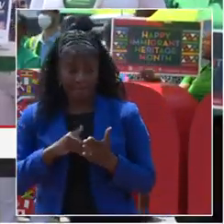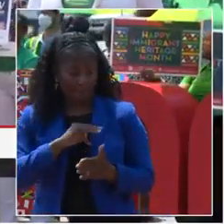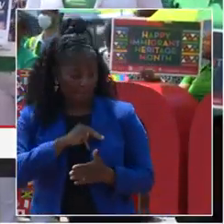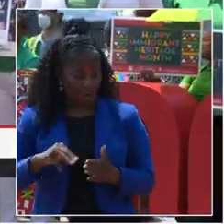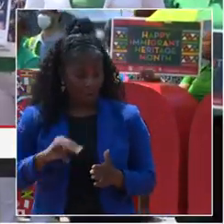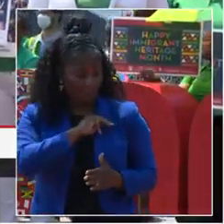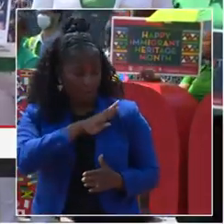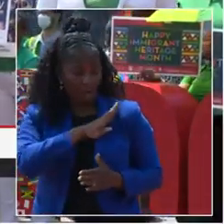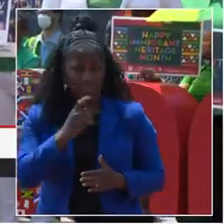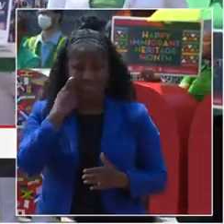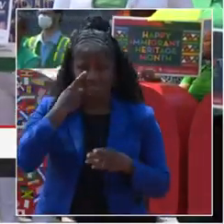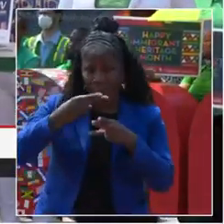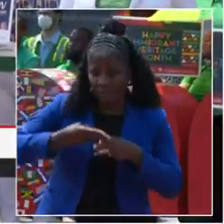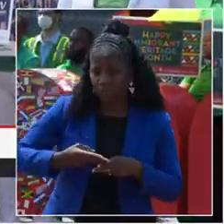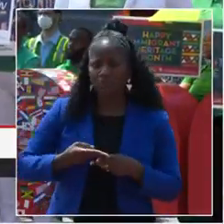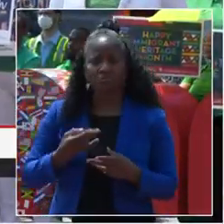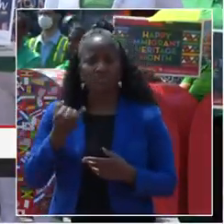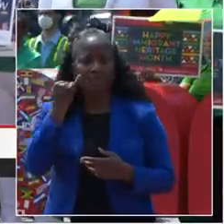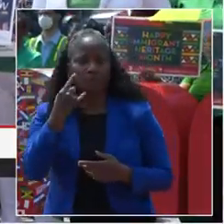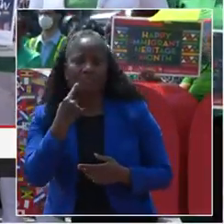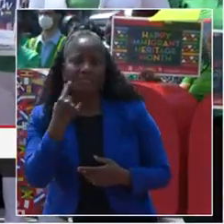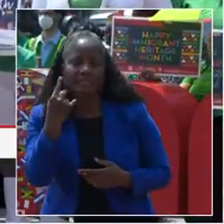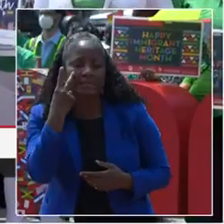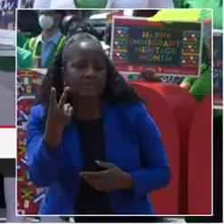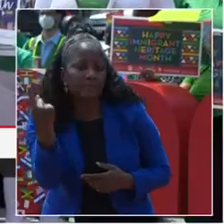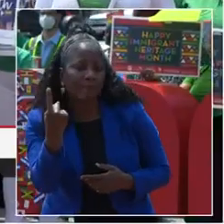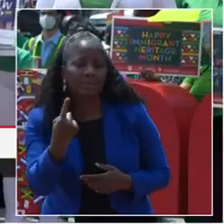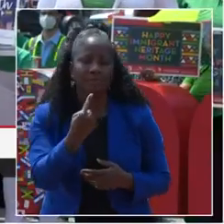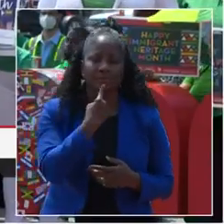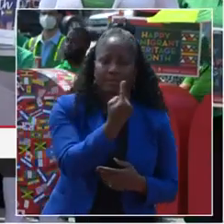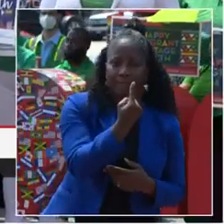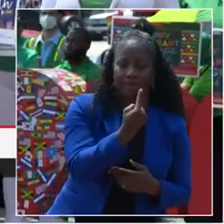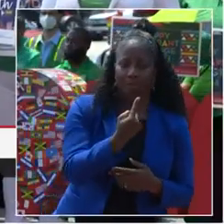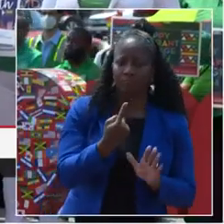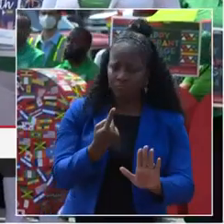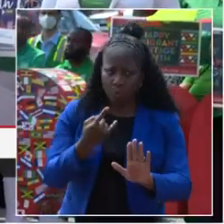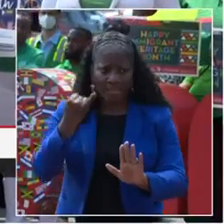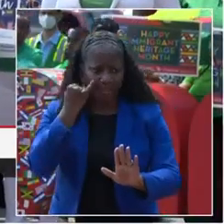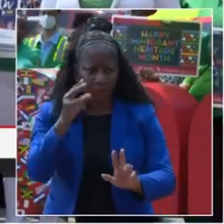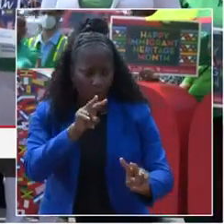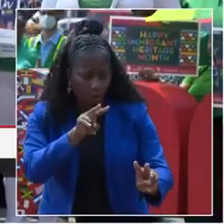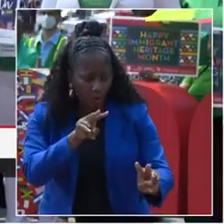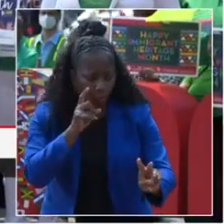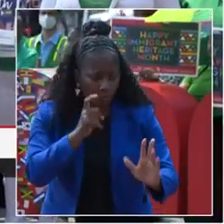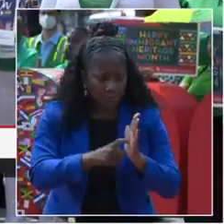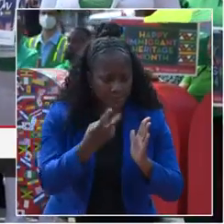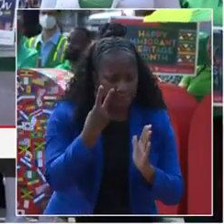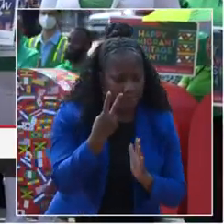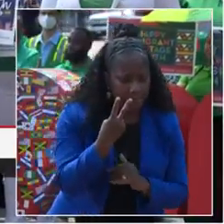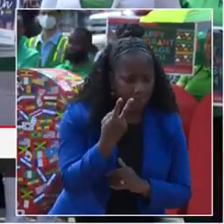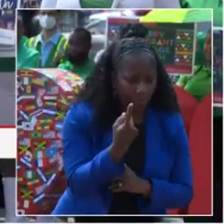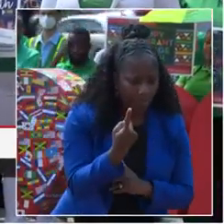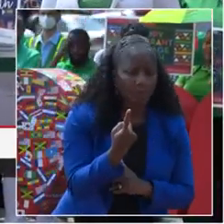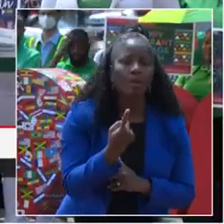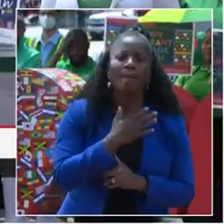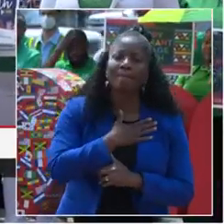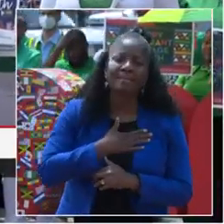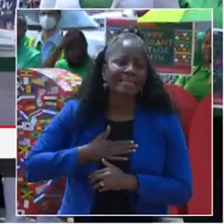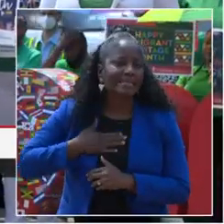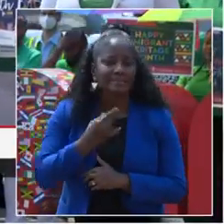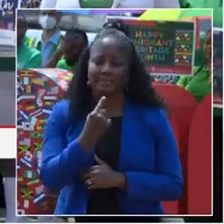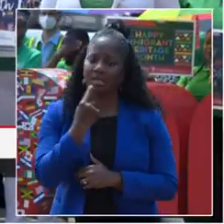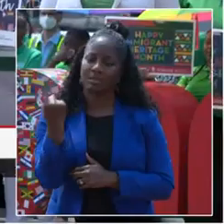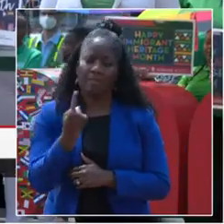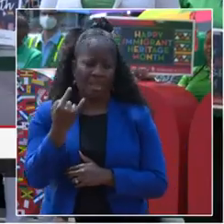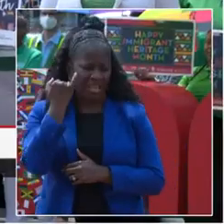something. Now, I cannot overstate that that little thing. If you see something, it is important for you to say something. If it looks out of